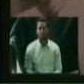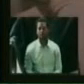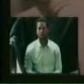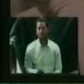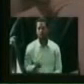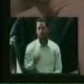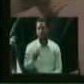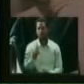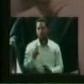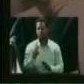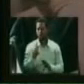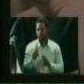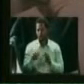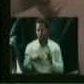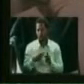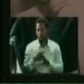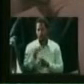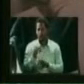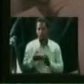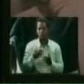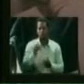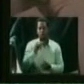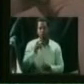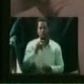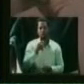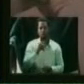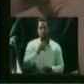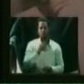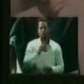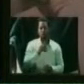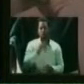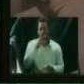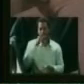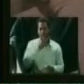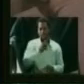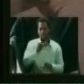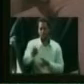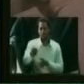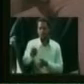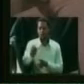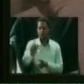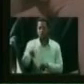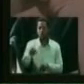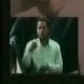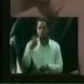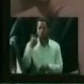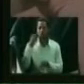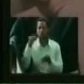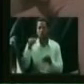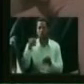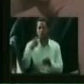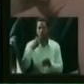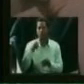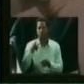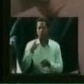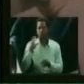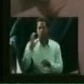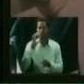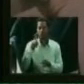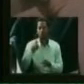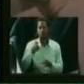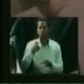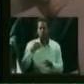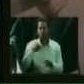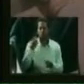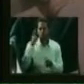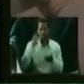That's kind of like sending your kid to the grocery store for a gallon of milk, and it comes back with a pocket full of candy.